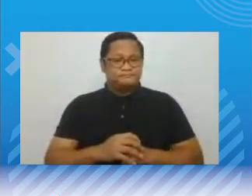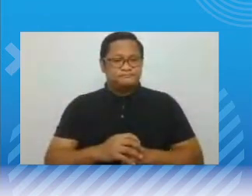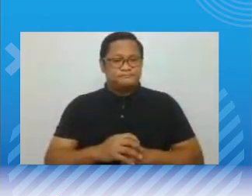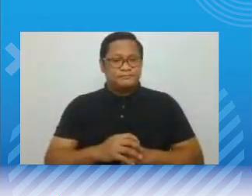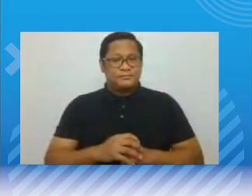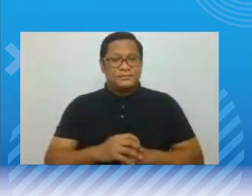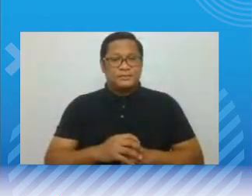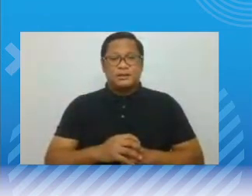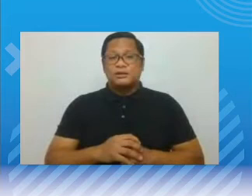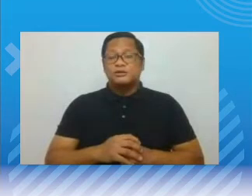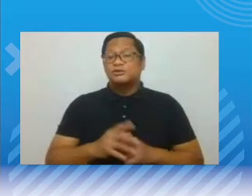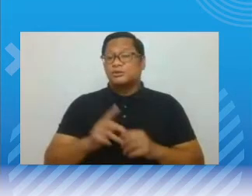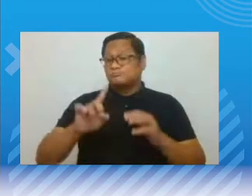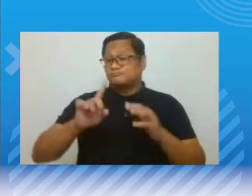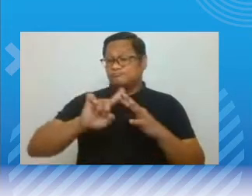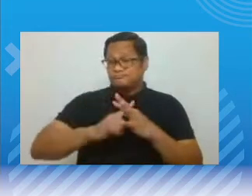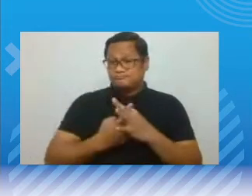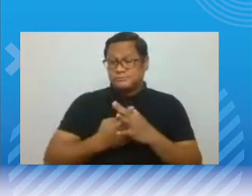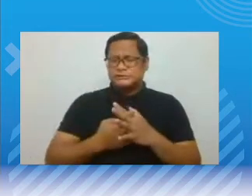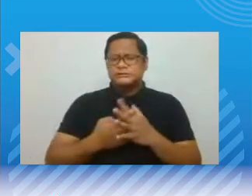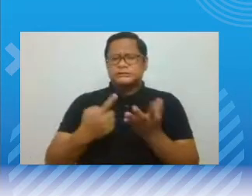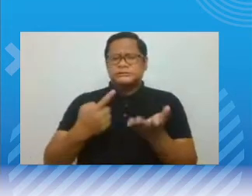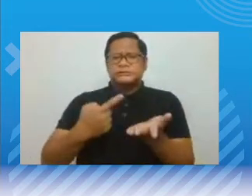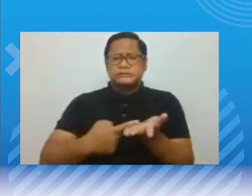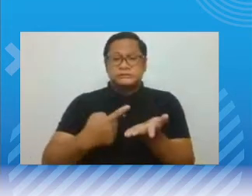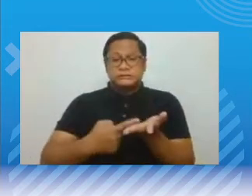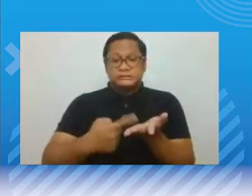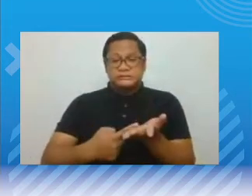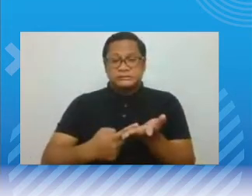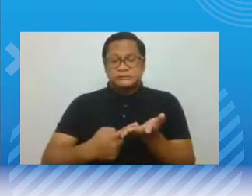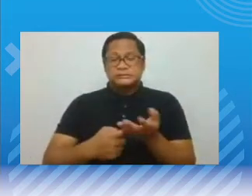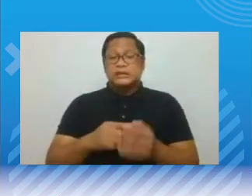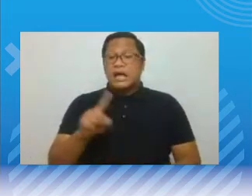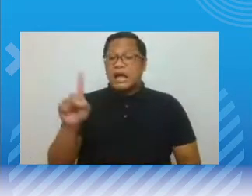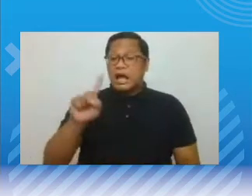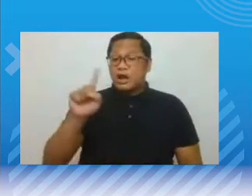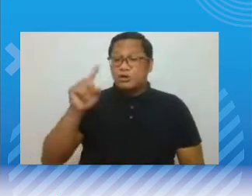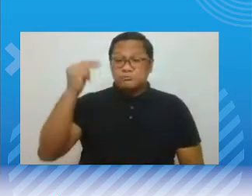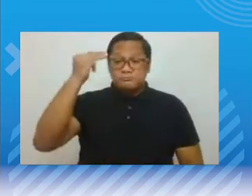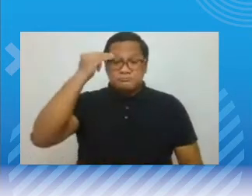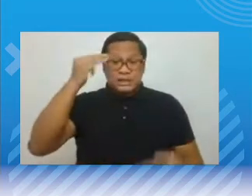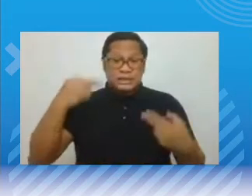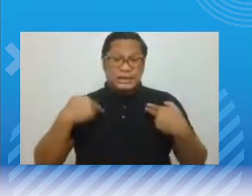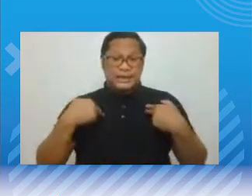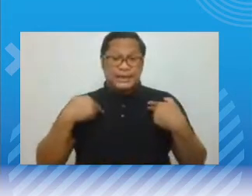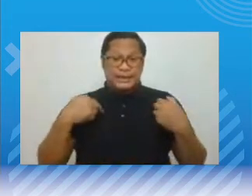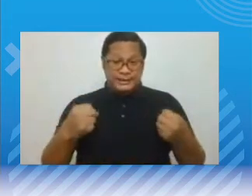So let me begin by talking about what mental health is.